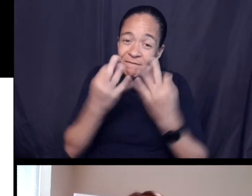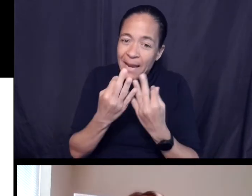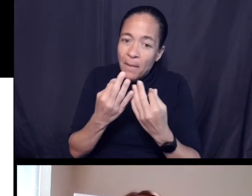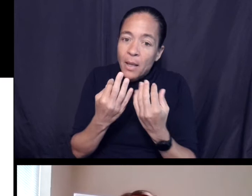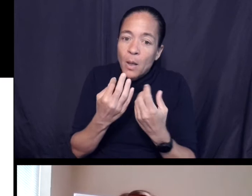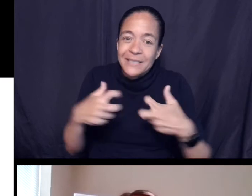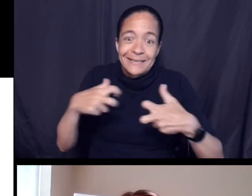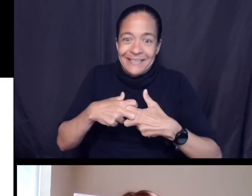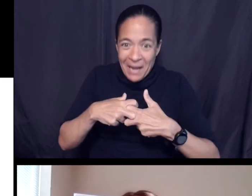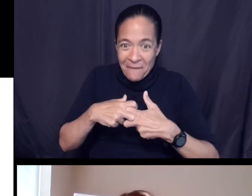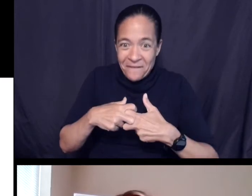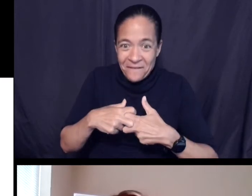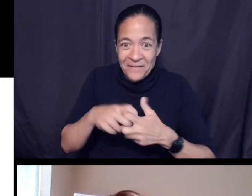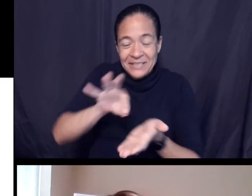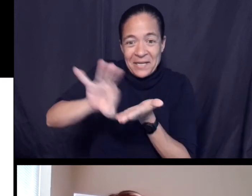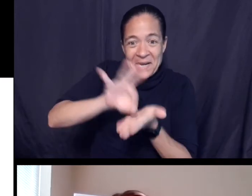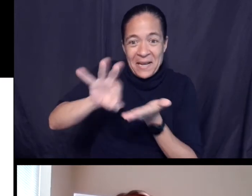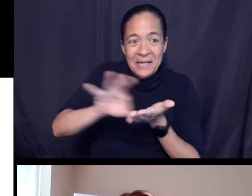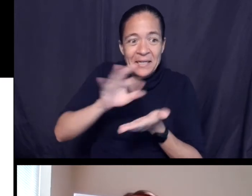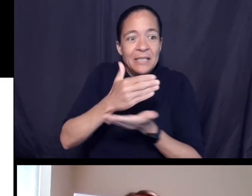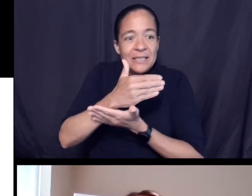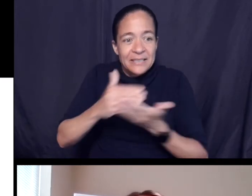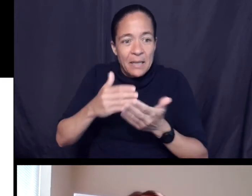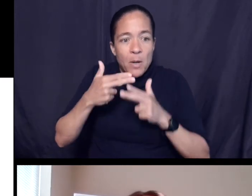And sometimes people call this the disability tax.